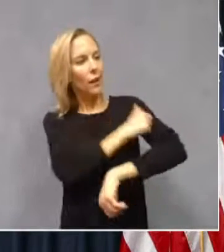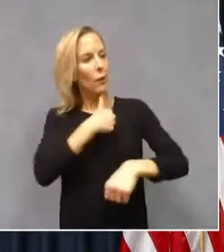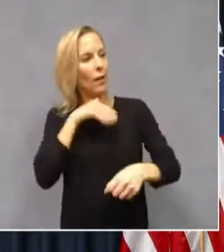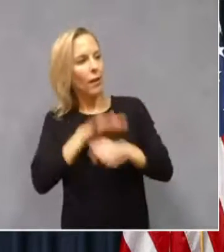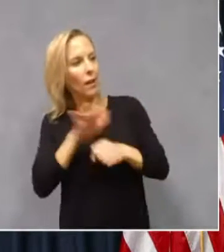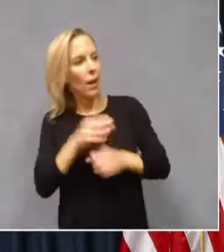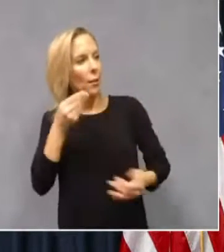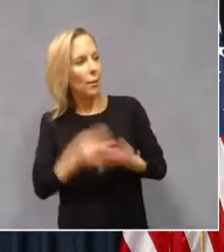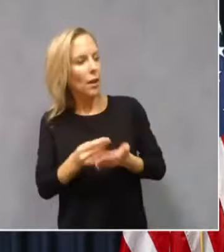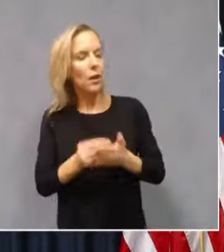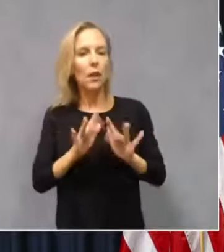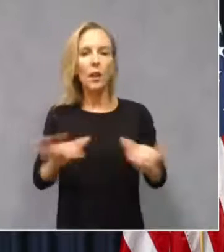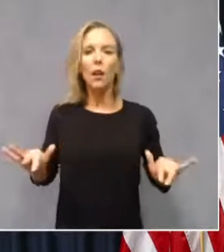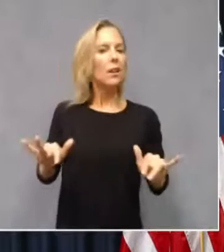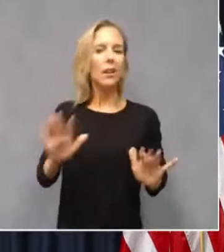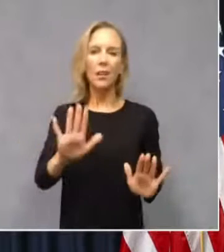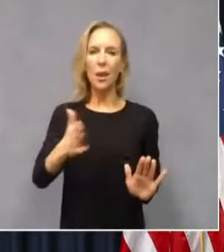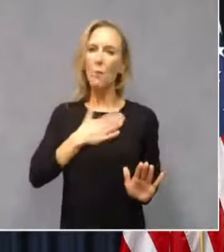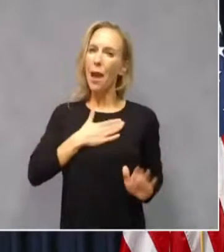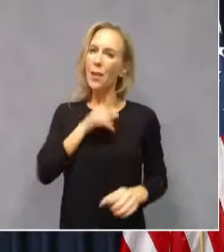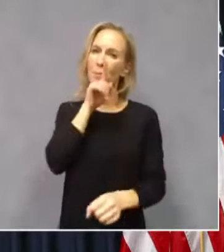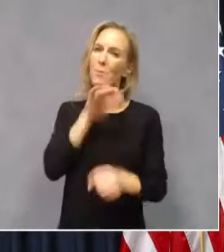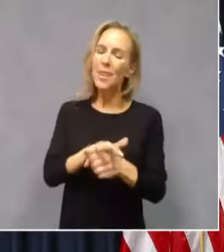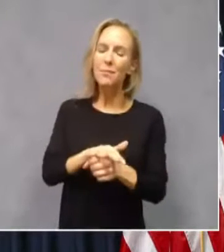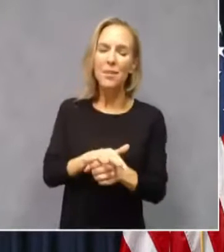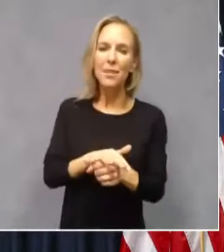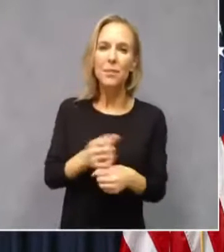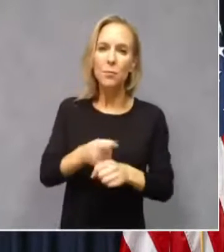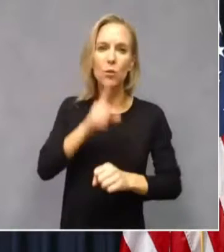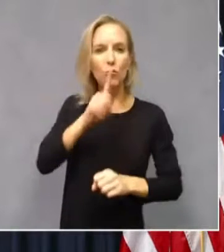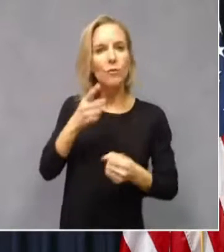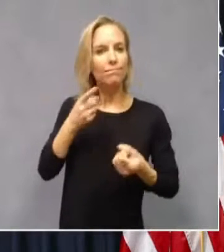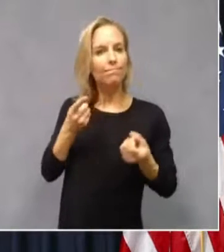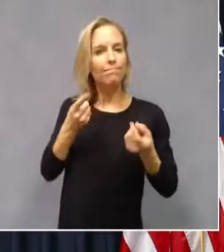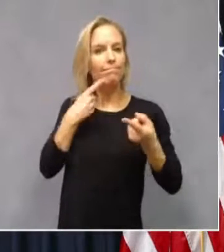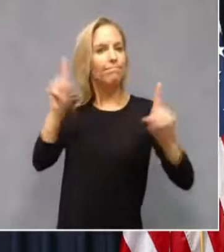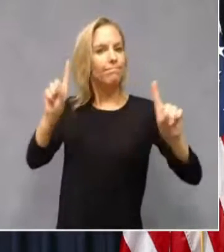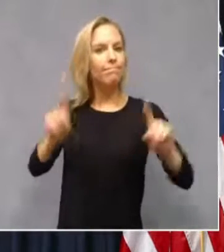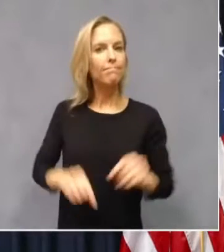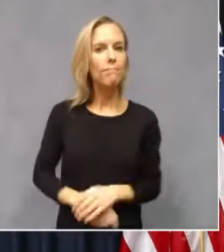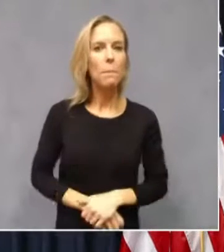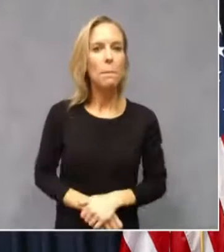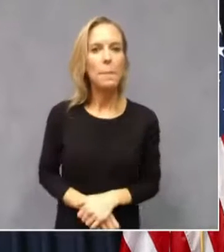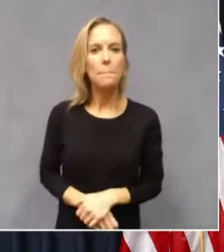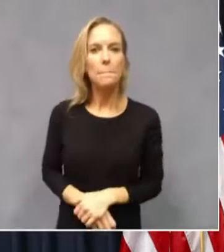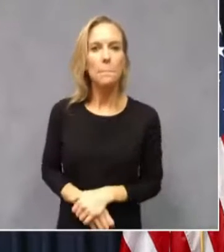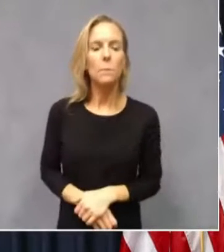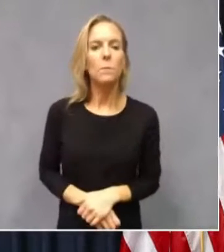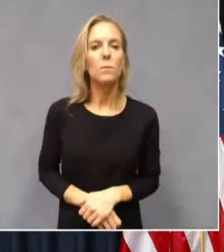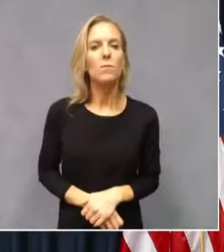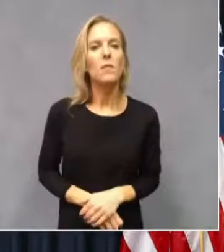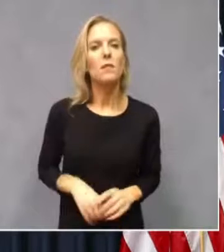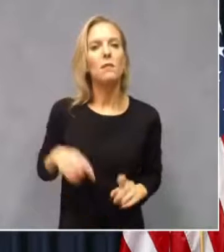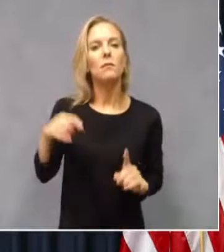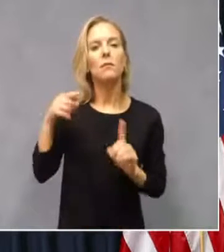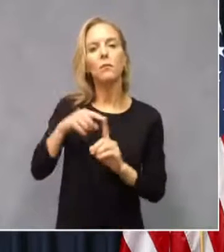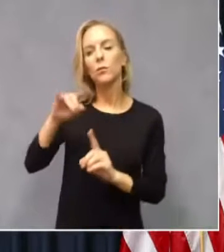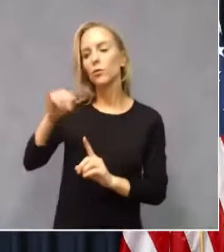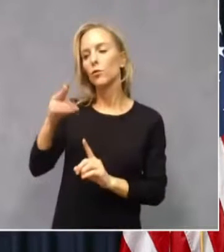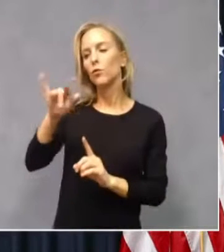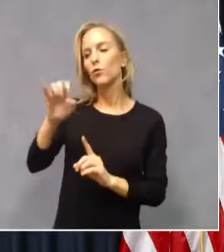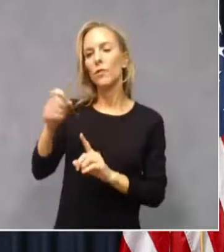based on cost. That's my commitment, and we will make it happen. Julia Hunter from the Hoptown Chronicle.